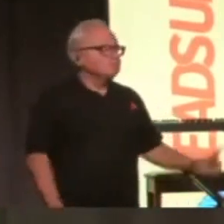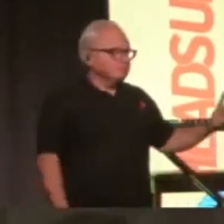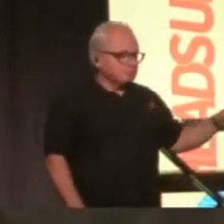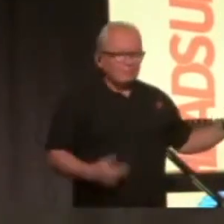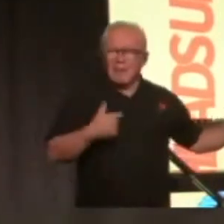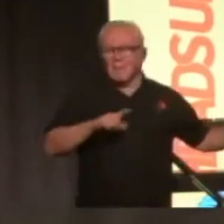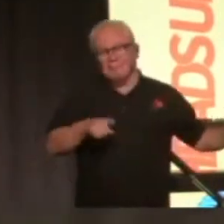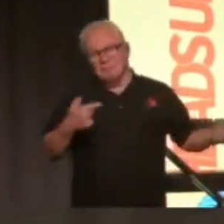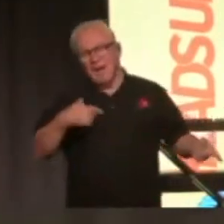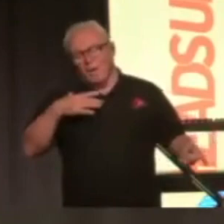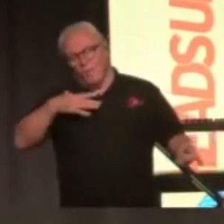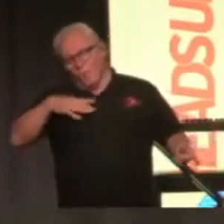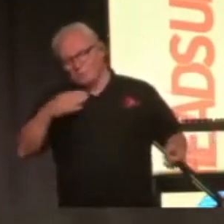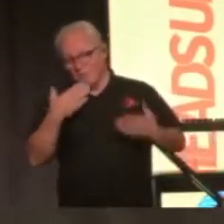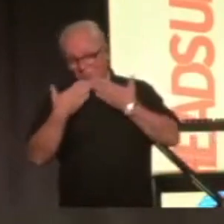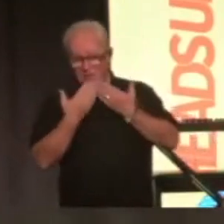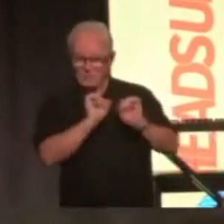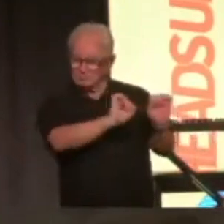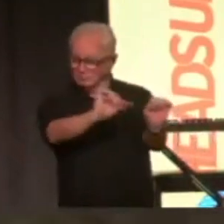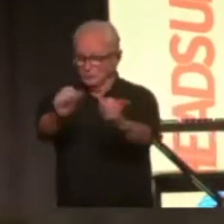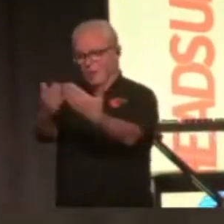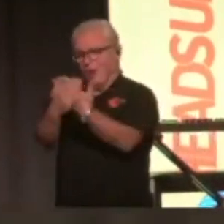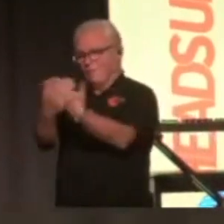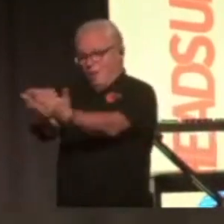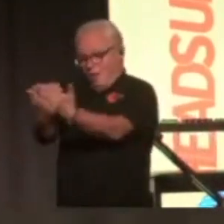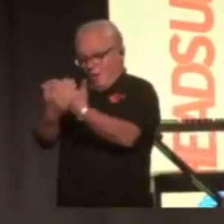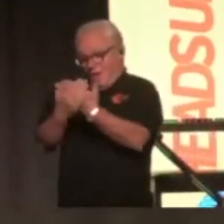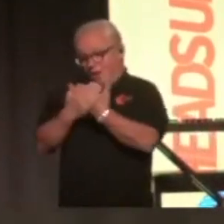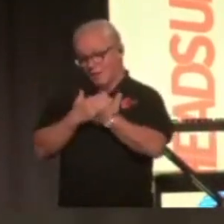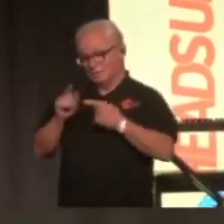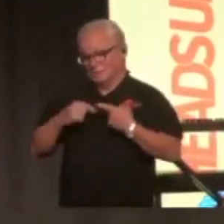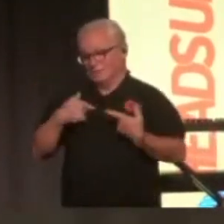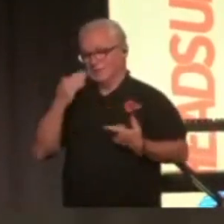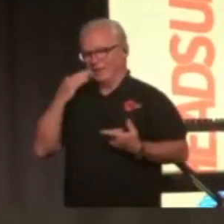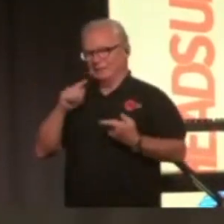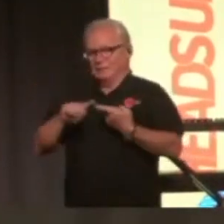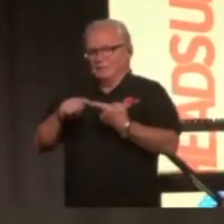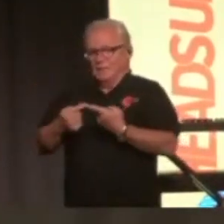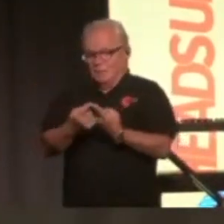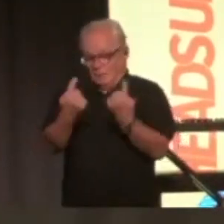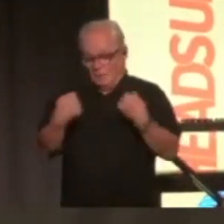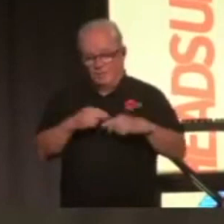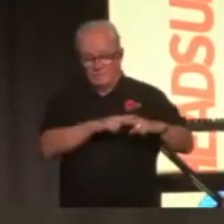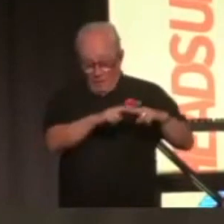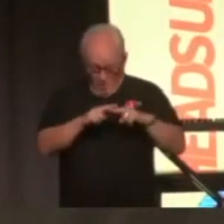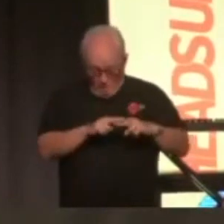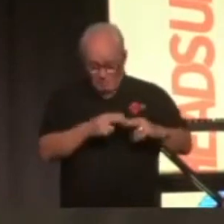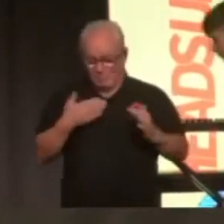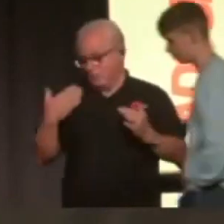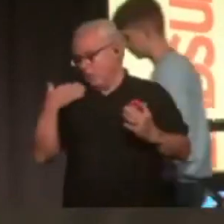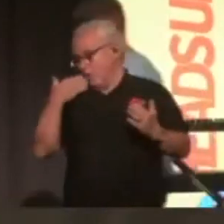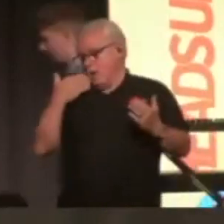I want to thank you for your love and for your kindness towards us over these